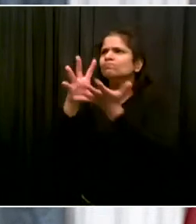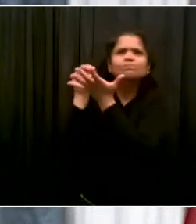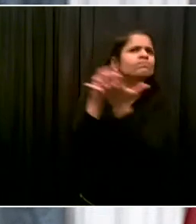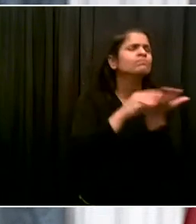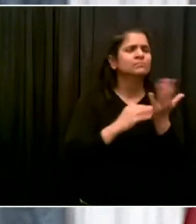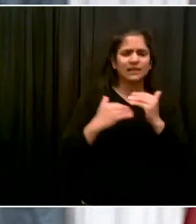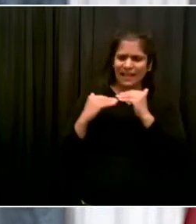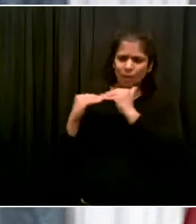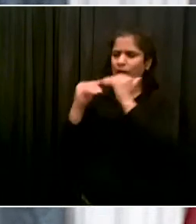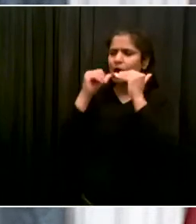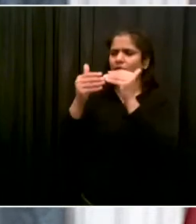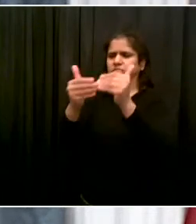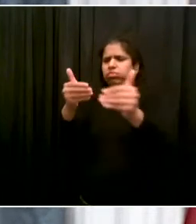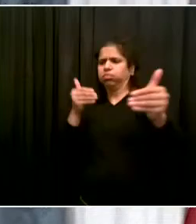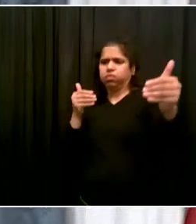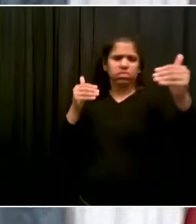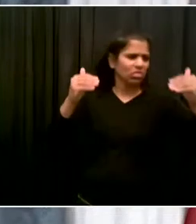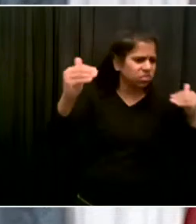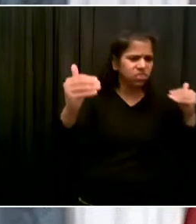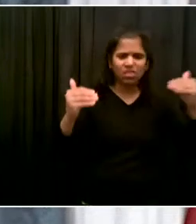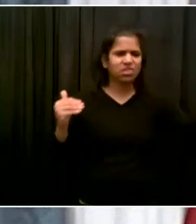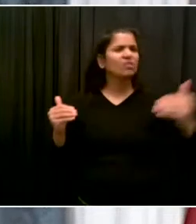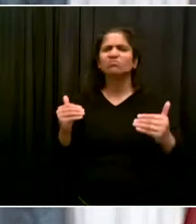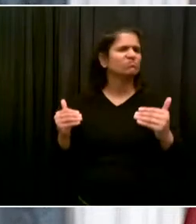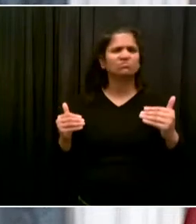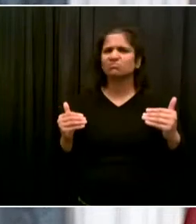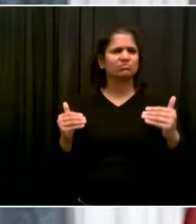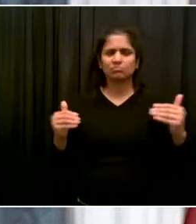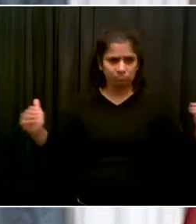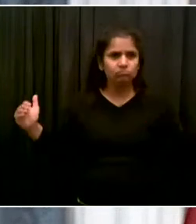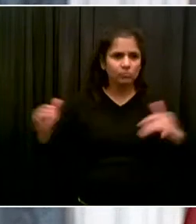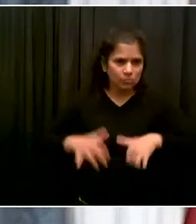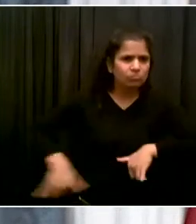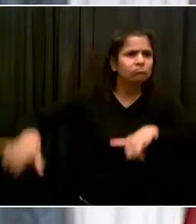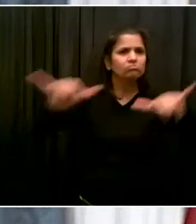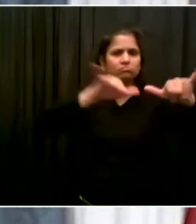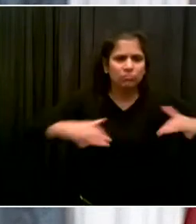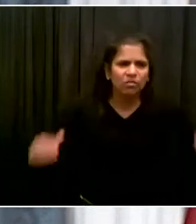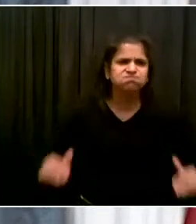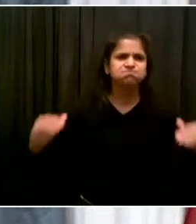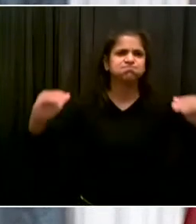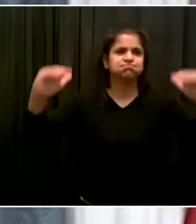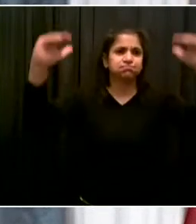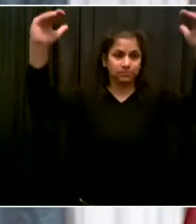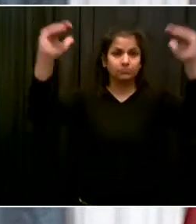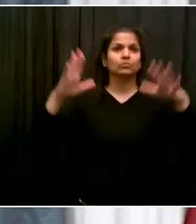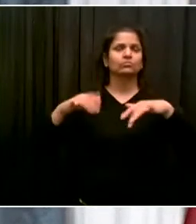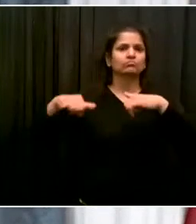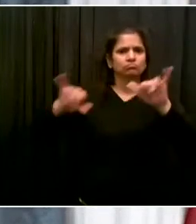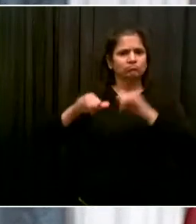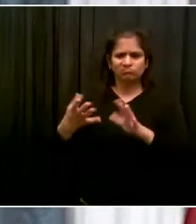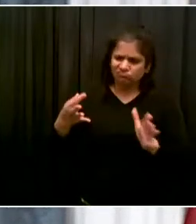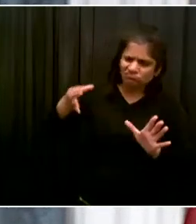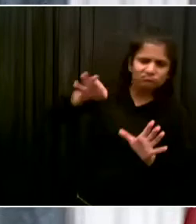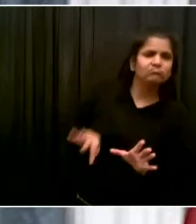enrichment components have proven benefits, and that's what Summer Rising is all about. And now for what you really want to know, how to sign